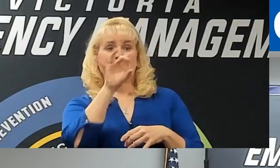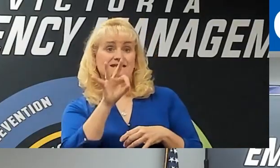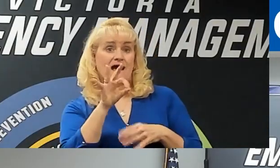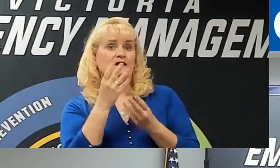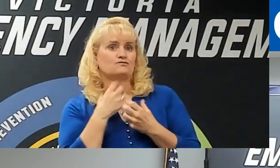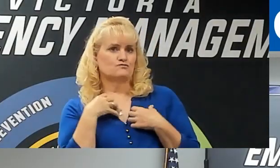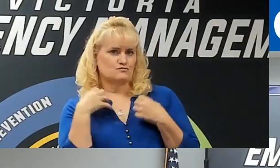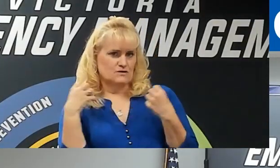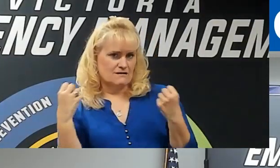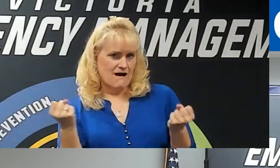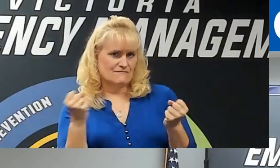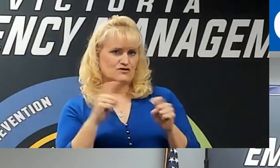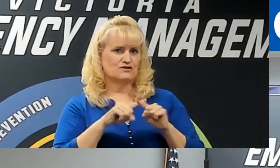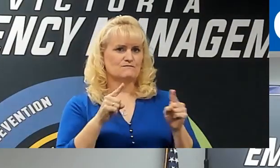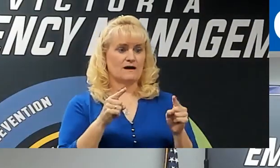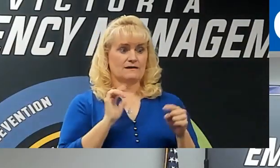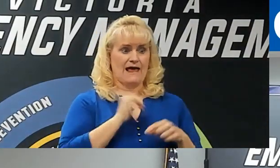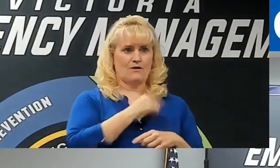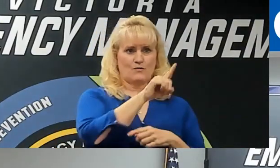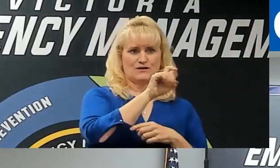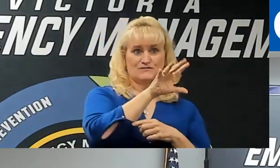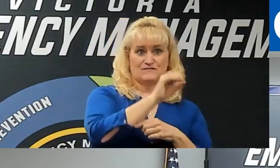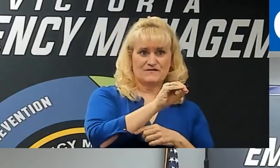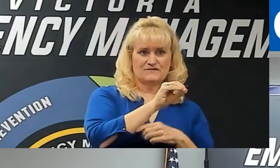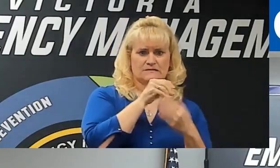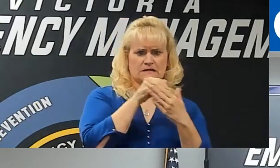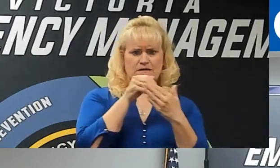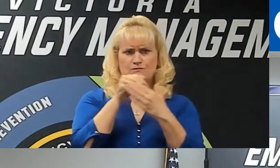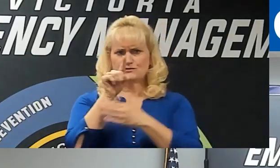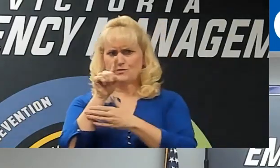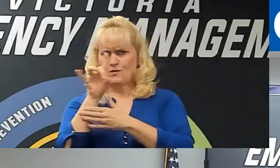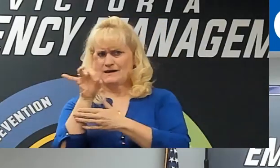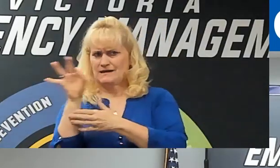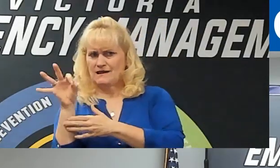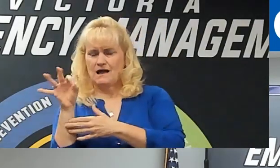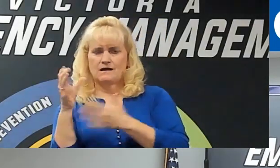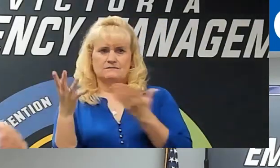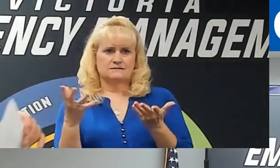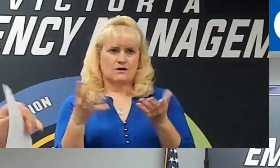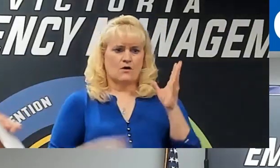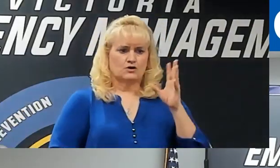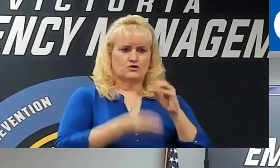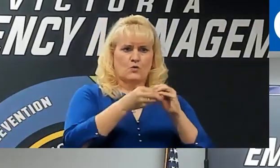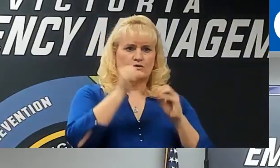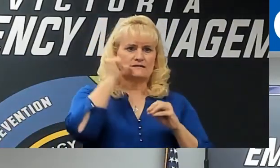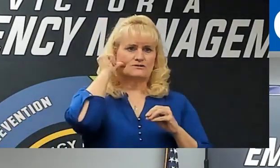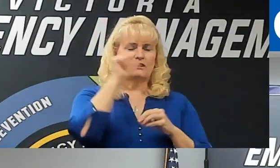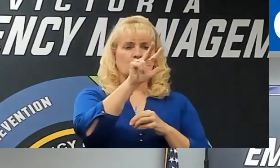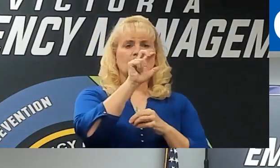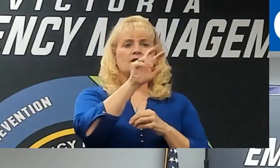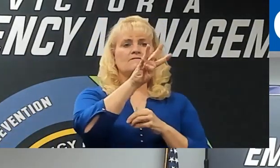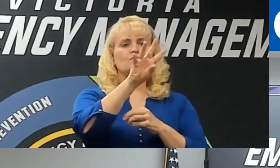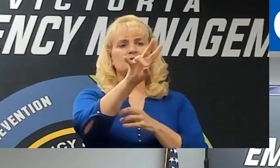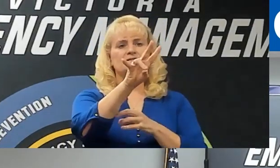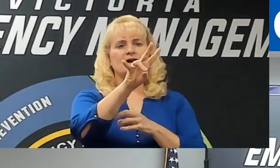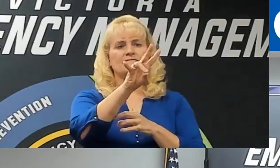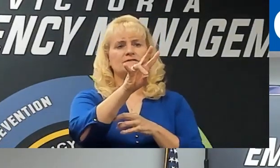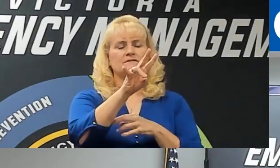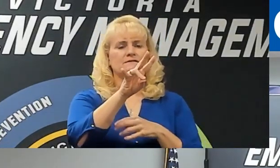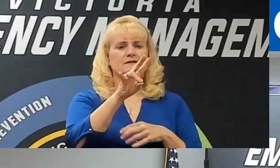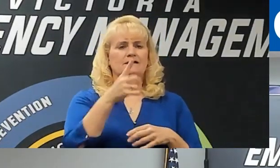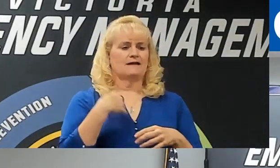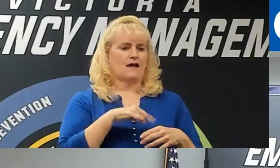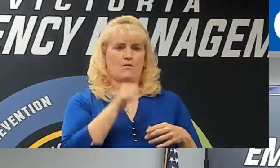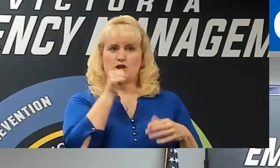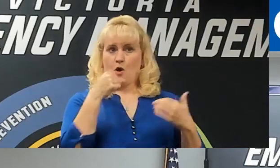number gets closer to that recovered total, that's definitely a concern. So our total as of yesterday, we're sitting at 347. We do not have